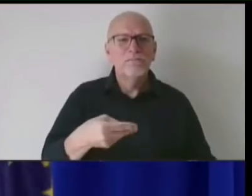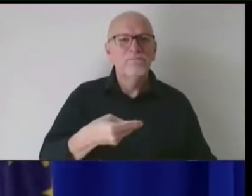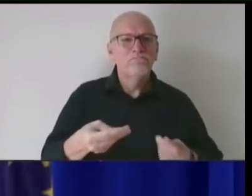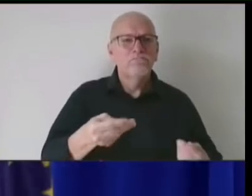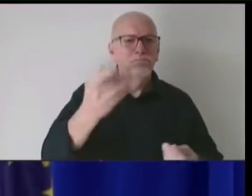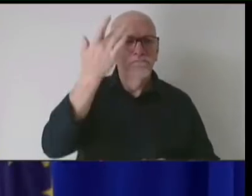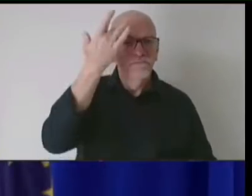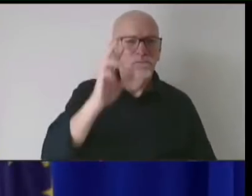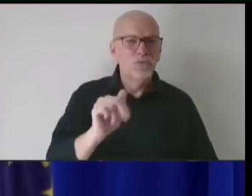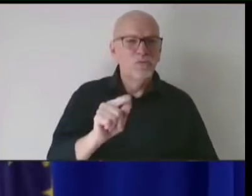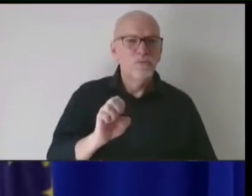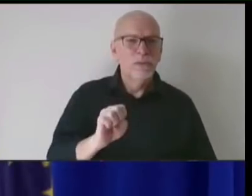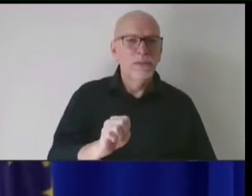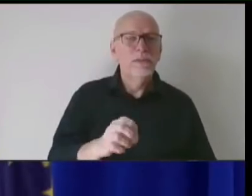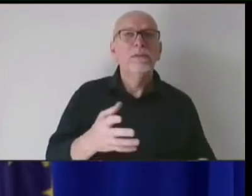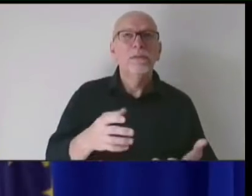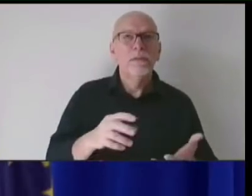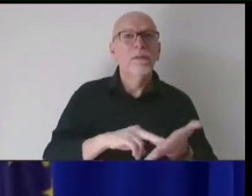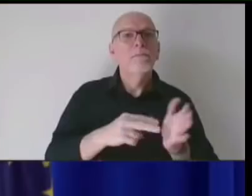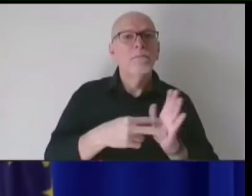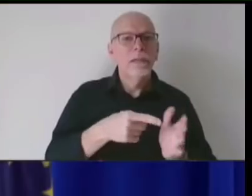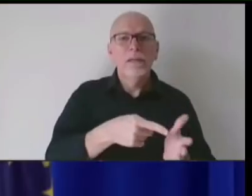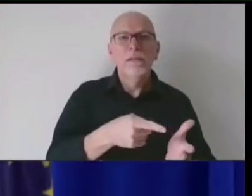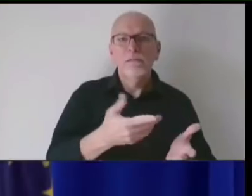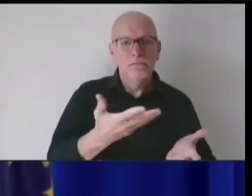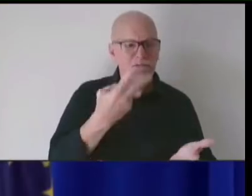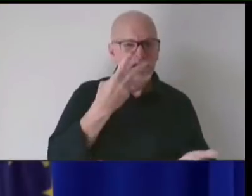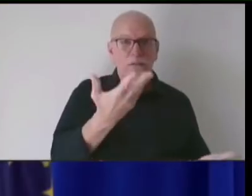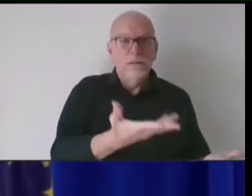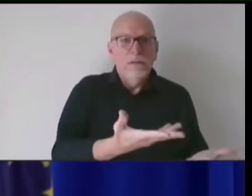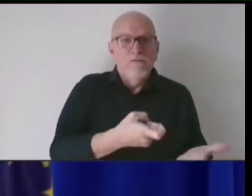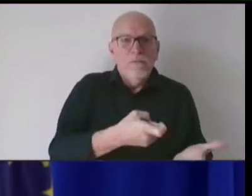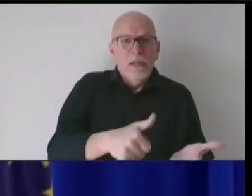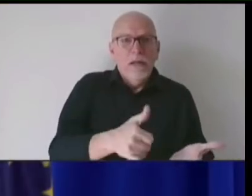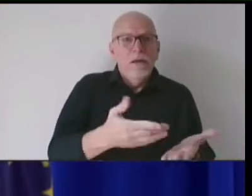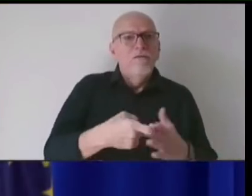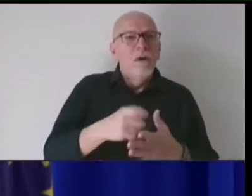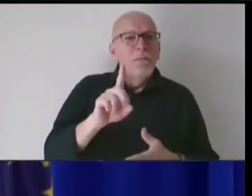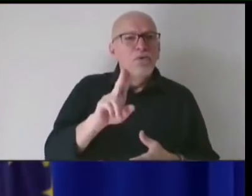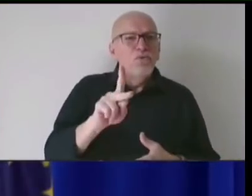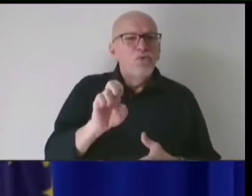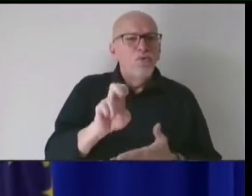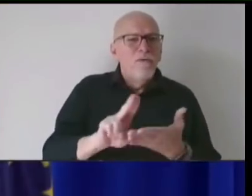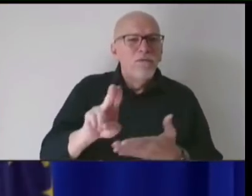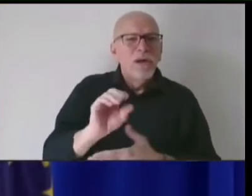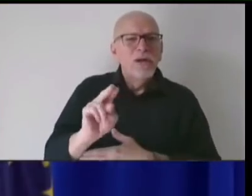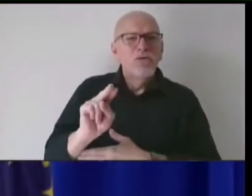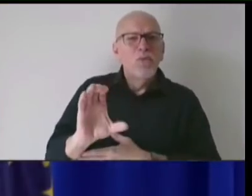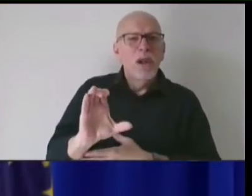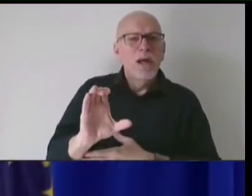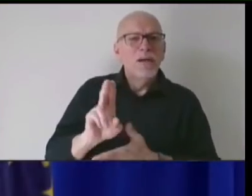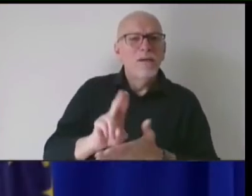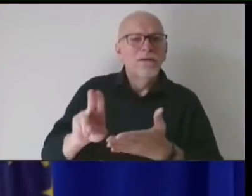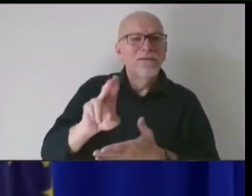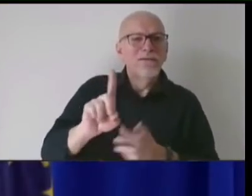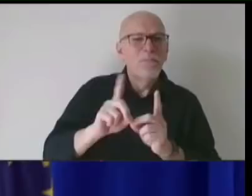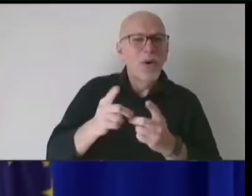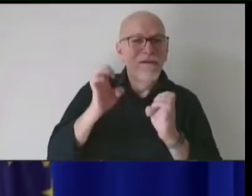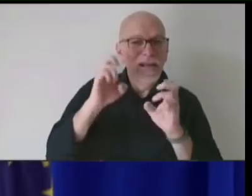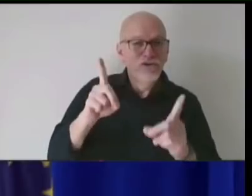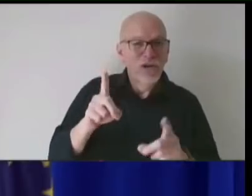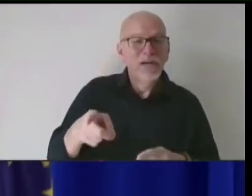And so they basically recommended out of that study from Duke and North Carolina's Department of Education that